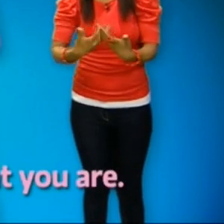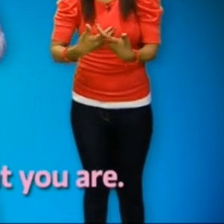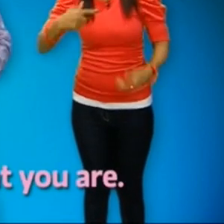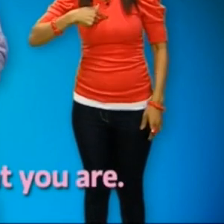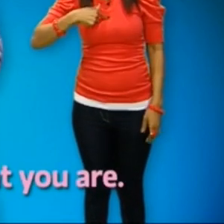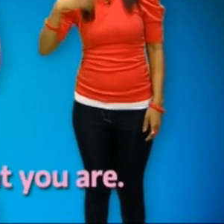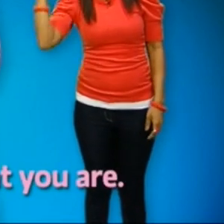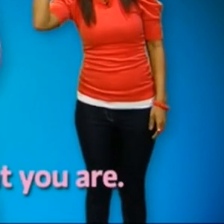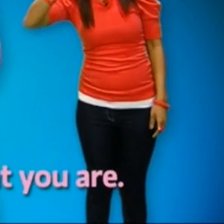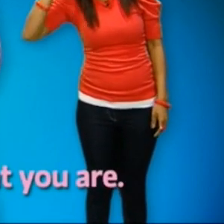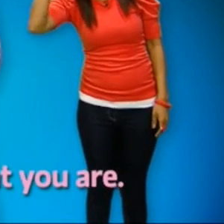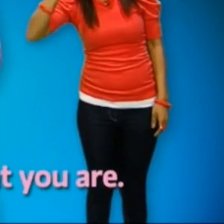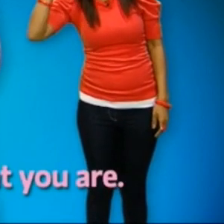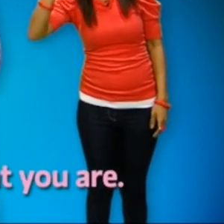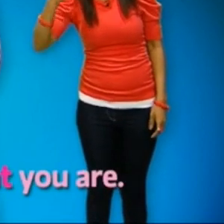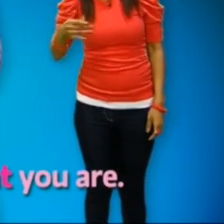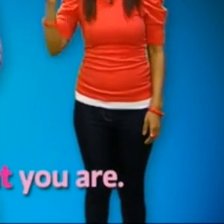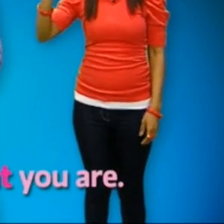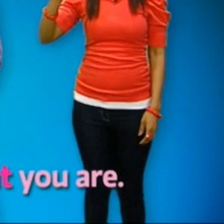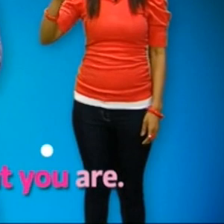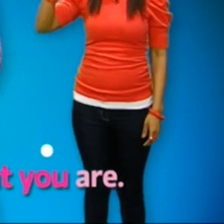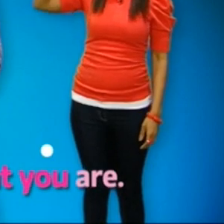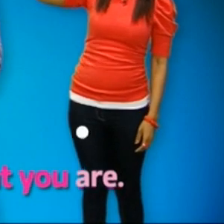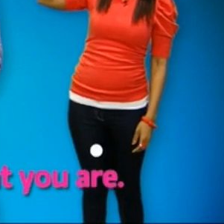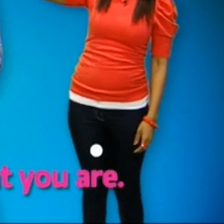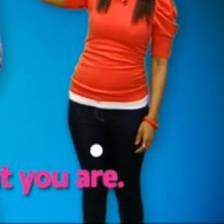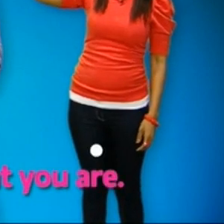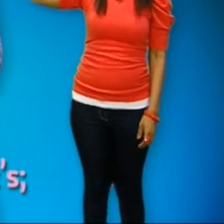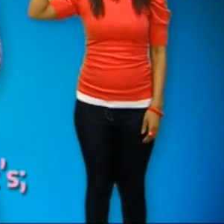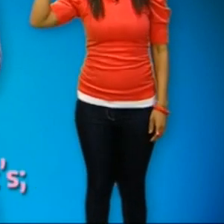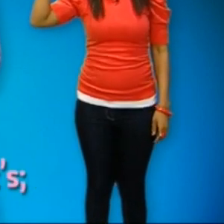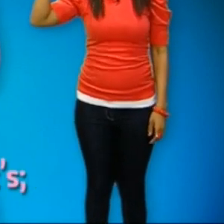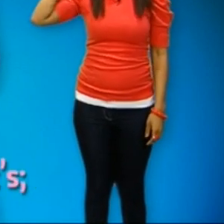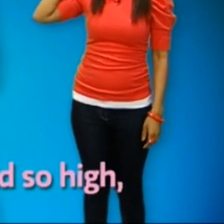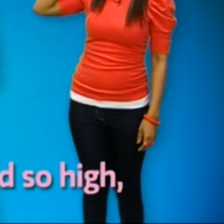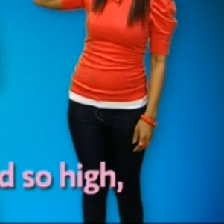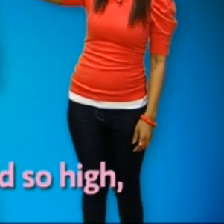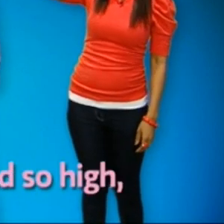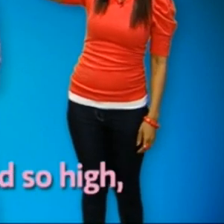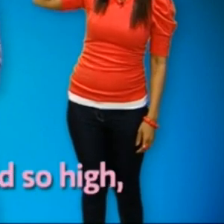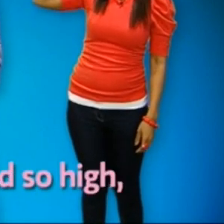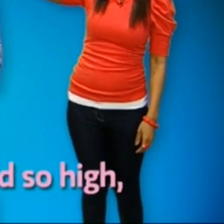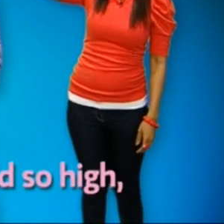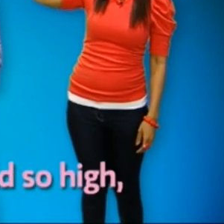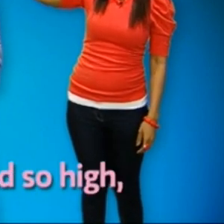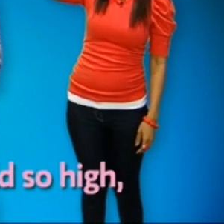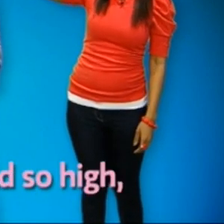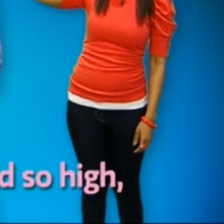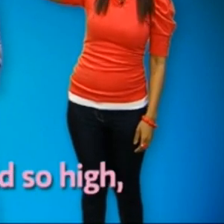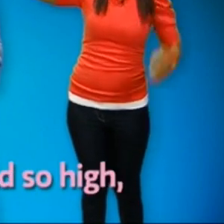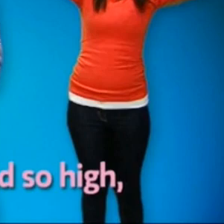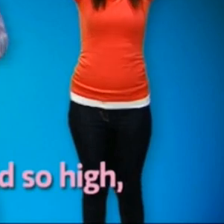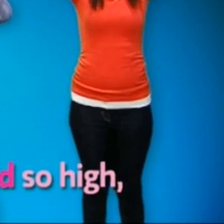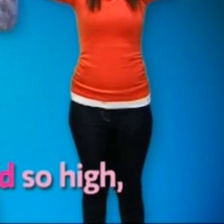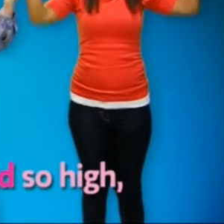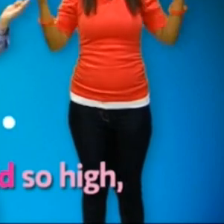How I wonder what you are. And then it's up above